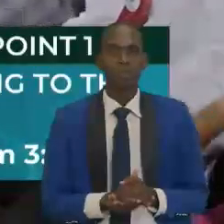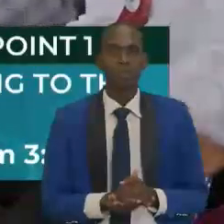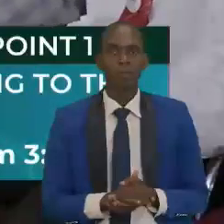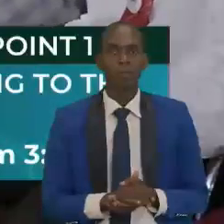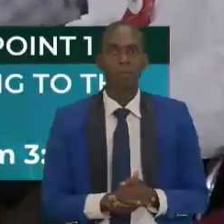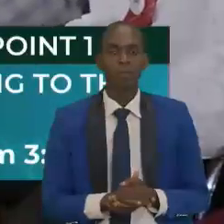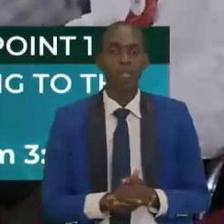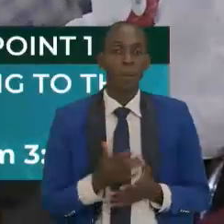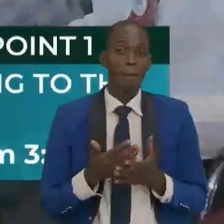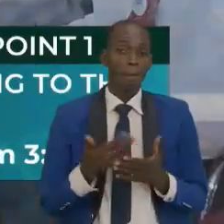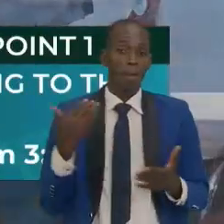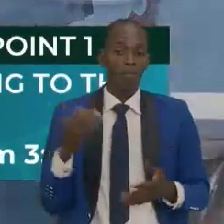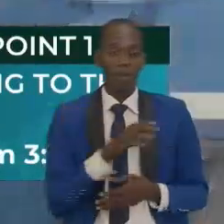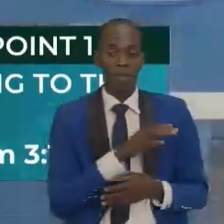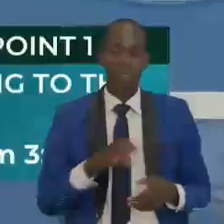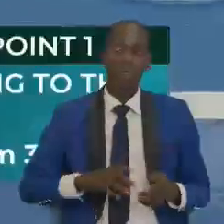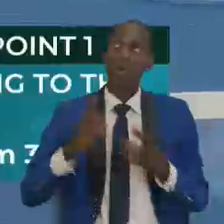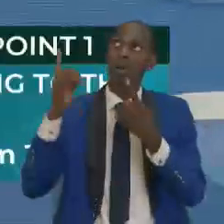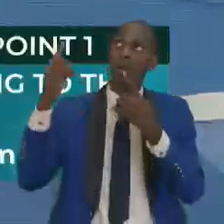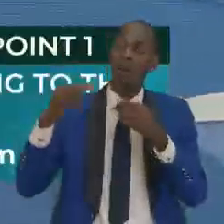Before Christ came to the earth,